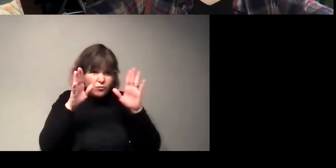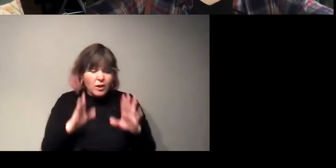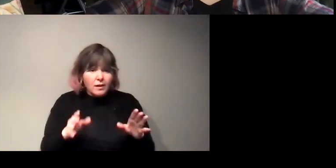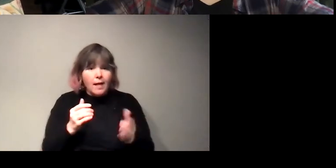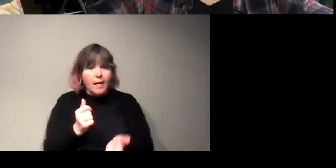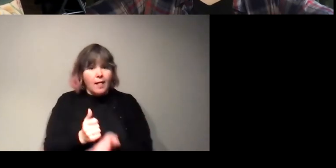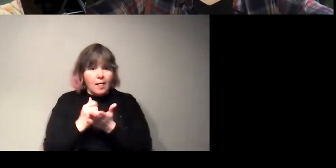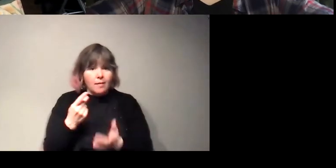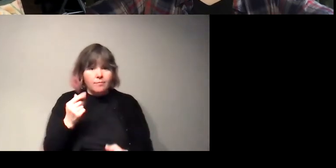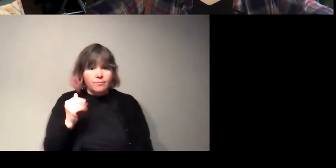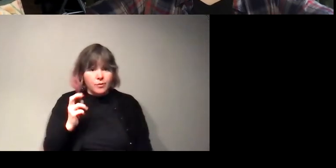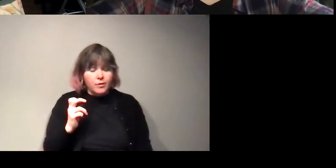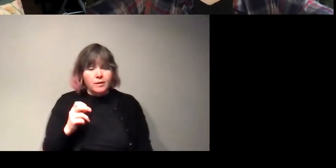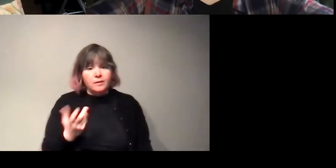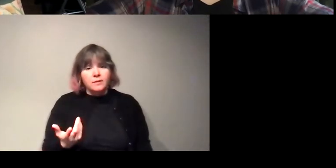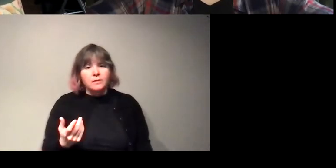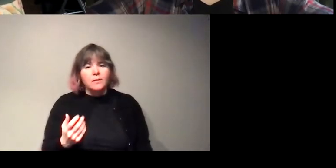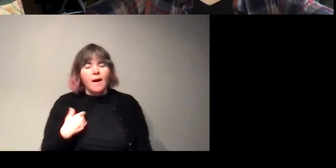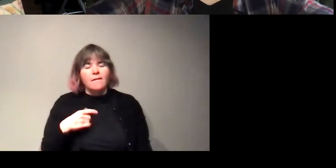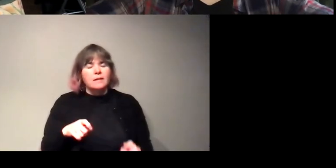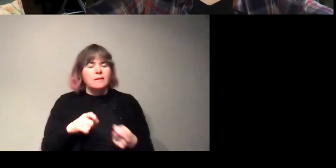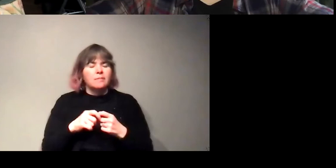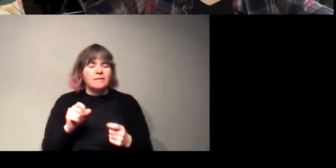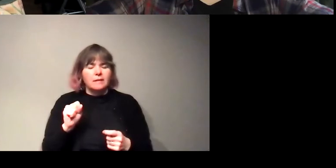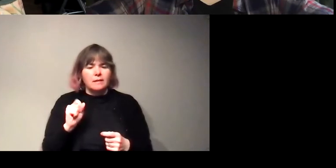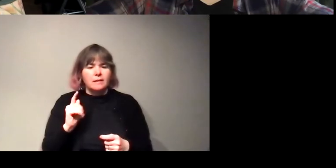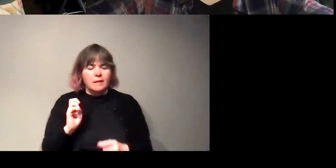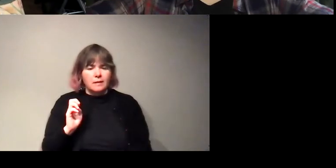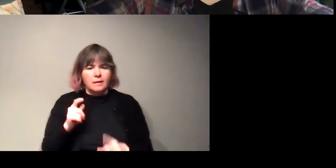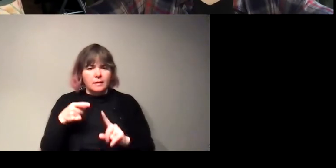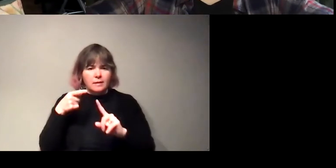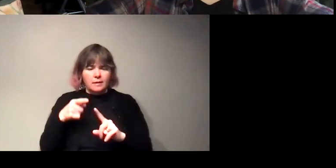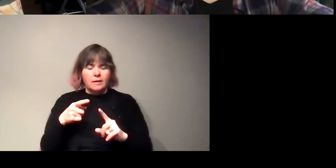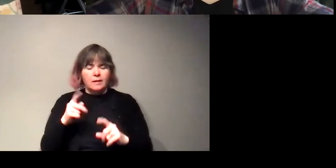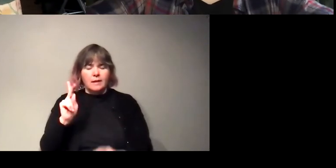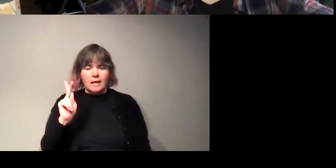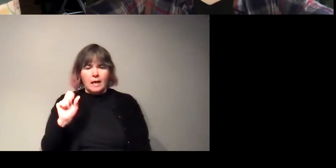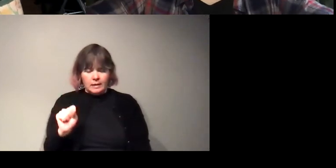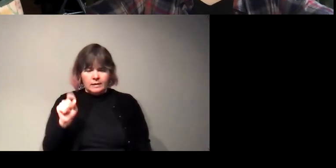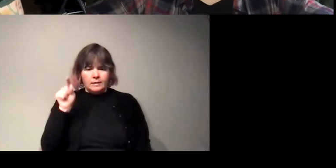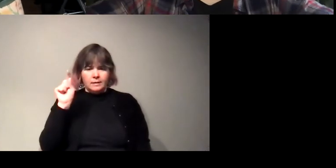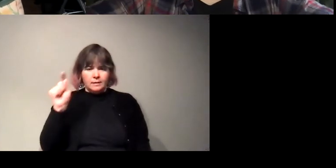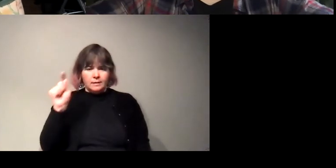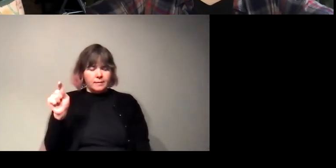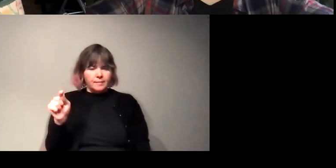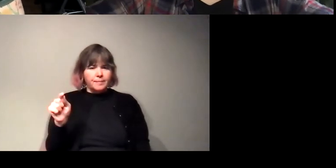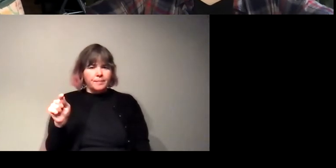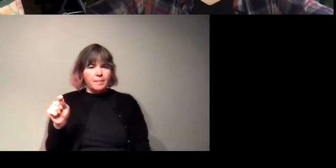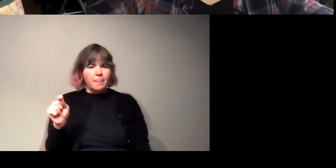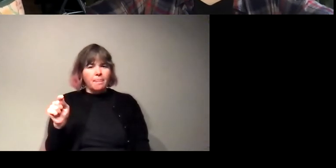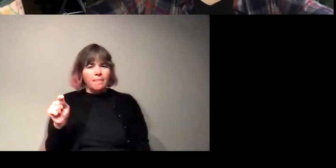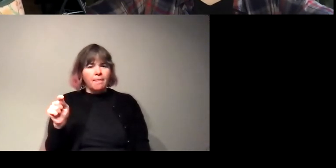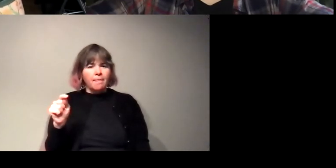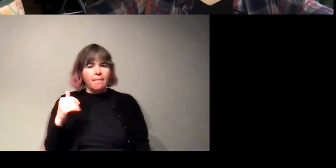prairie. And so there's a site in Kansas where there's pretty much